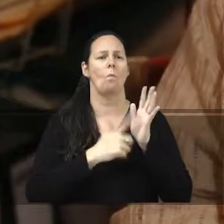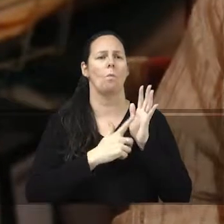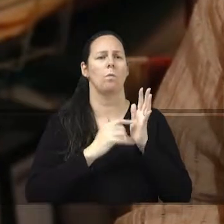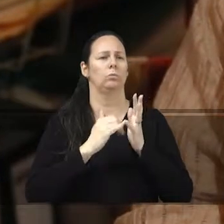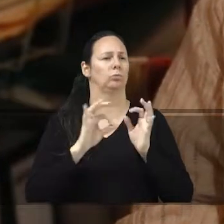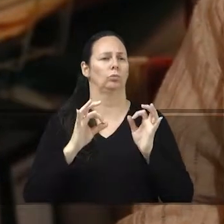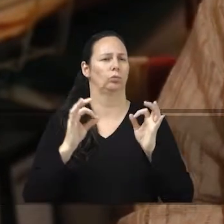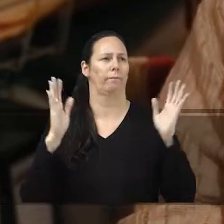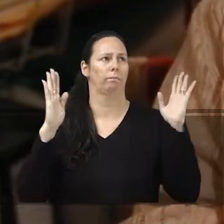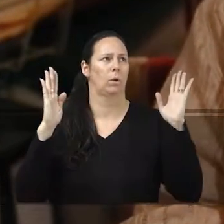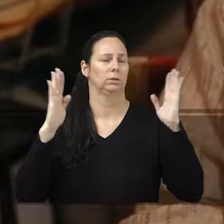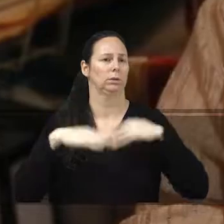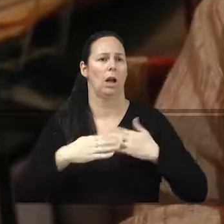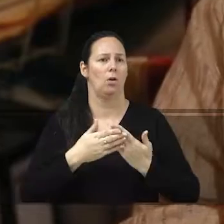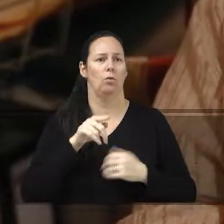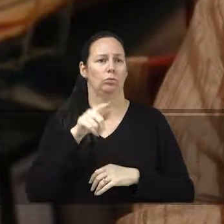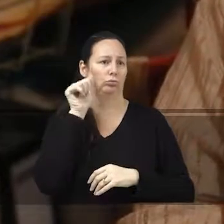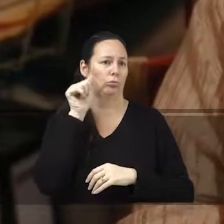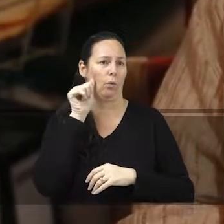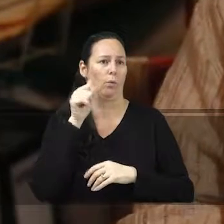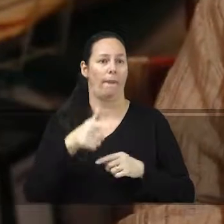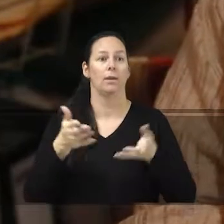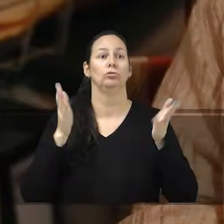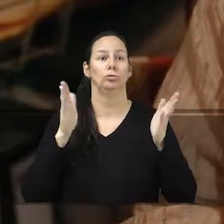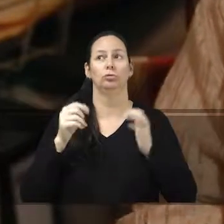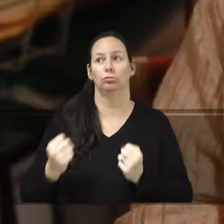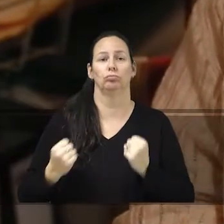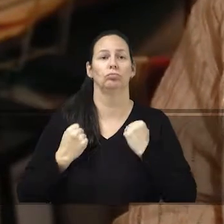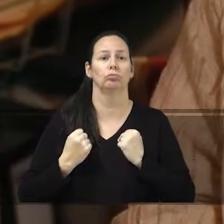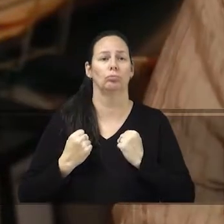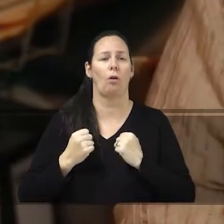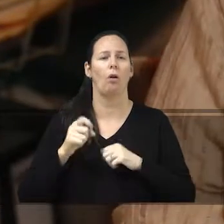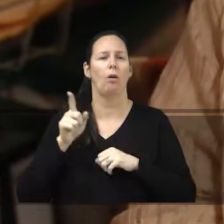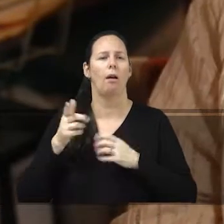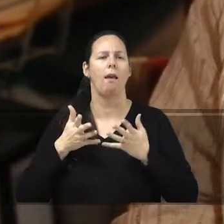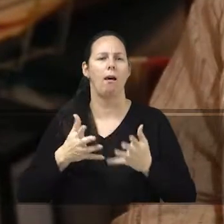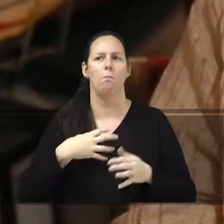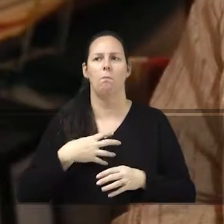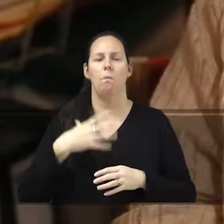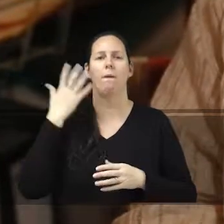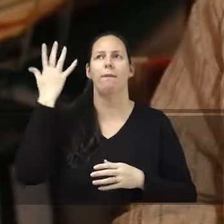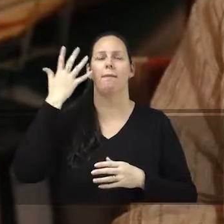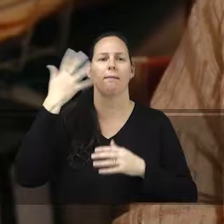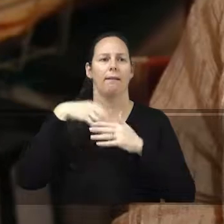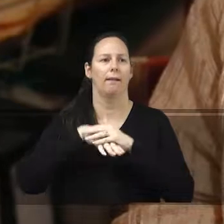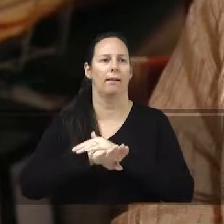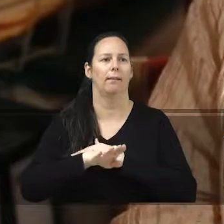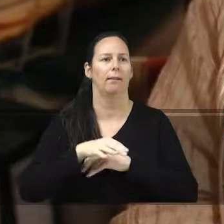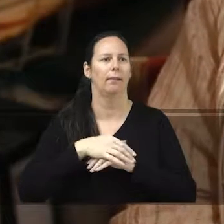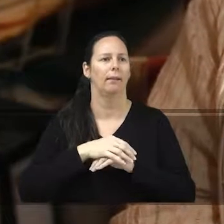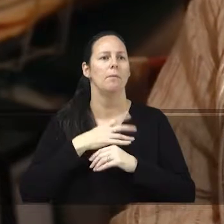Let some more air in. So that tension was written about, and I have to say was quite evident.